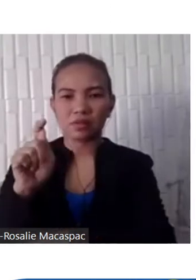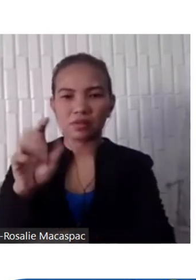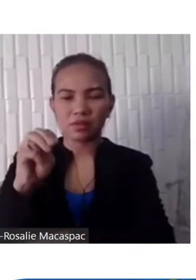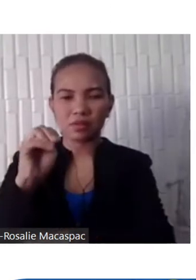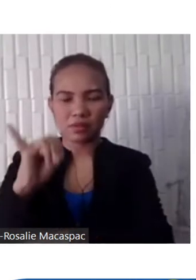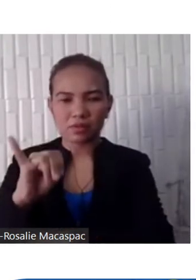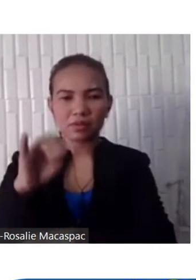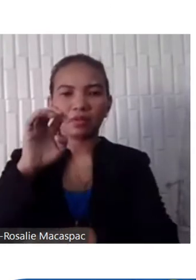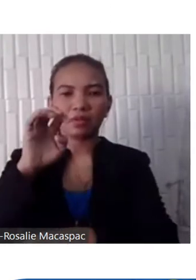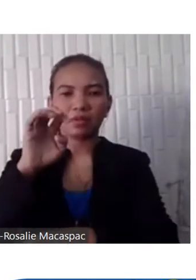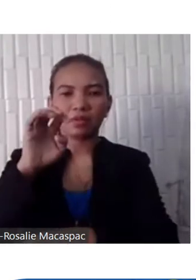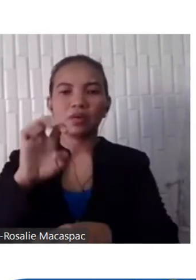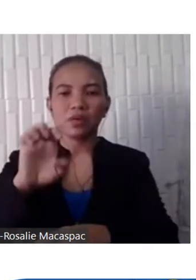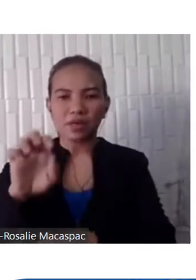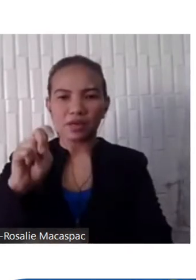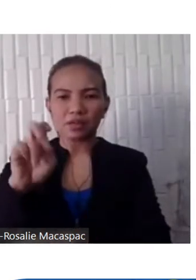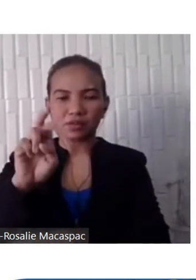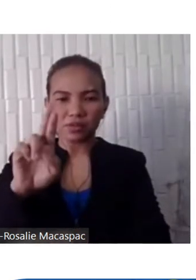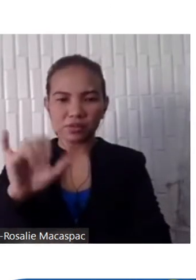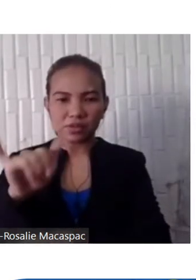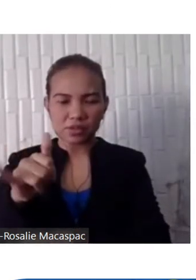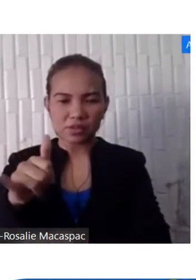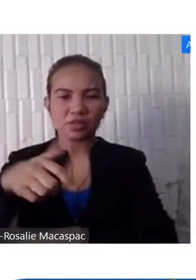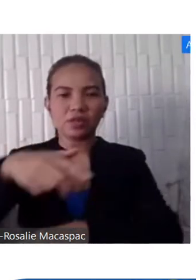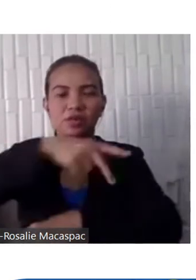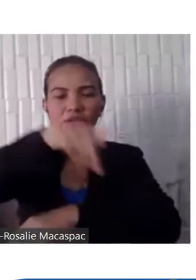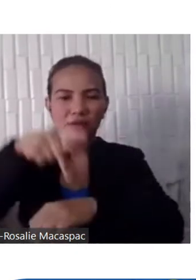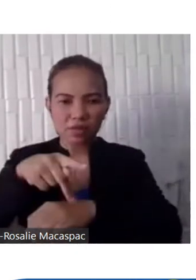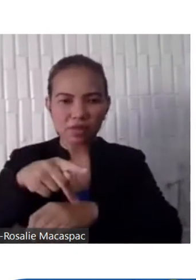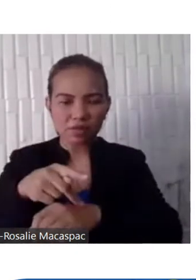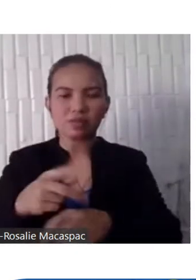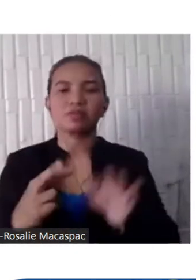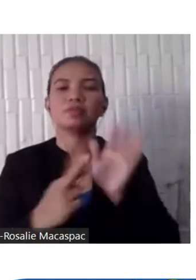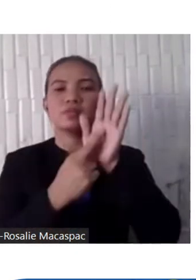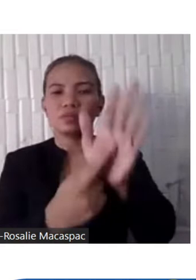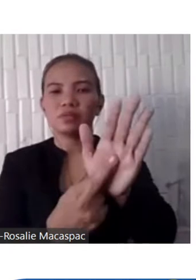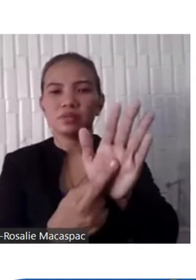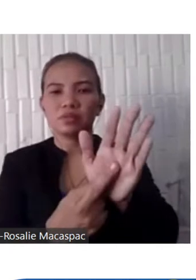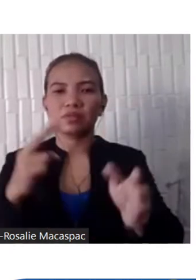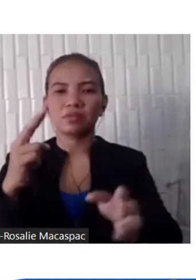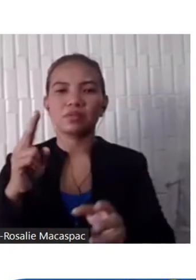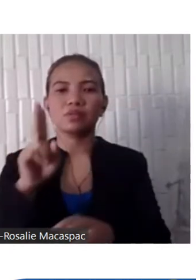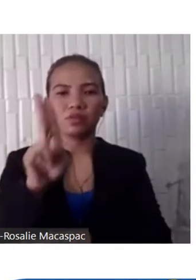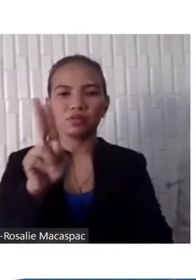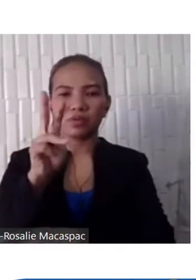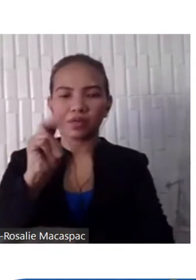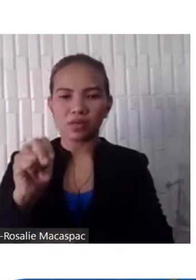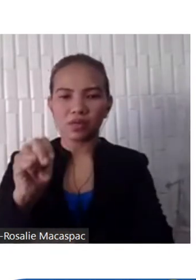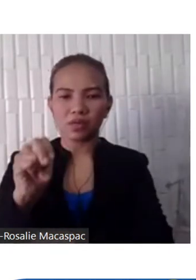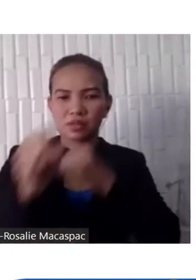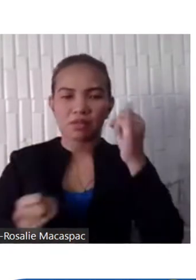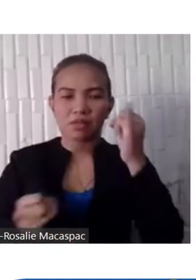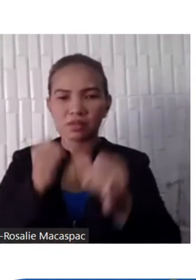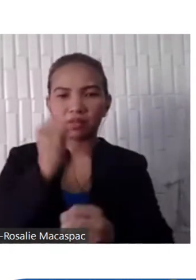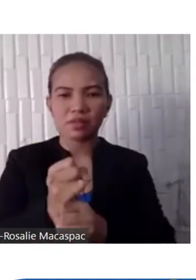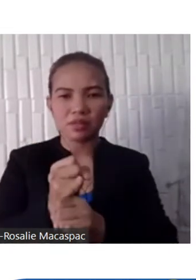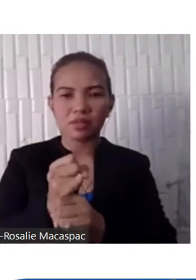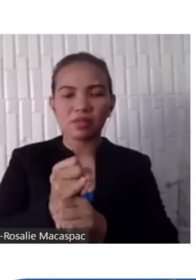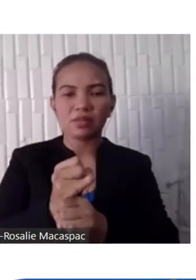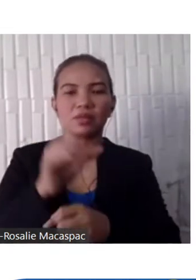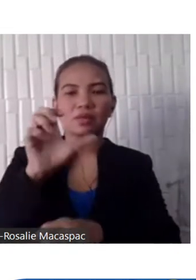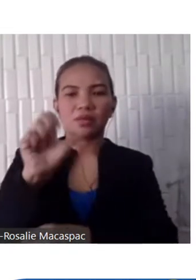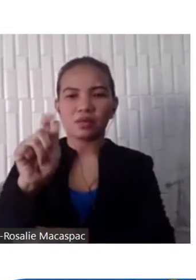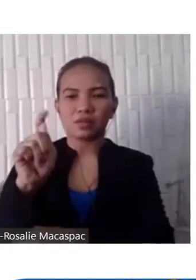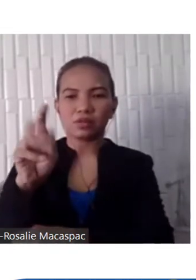ng Pilipinas and the official representative to the United Nations International Atomic Energy